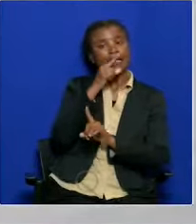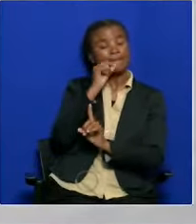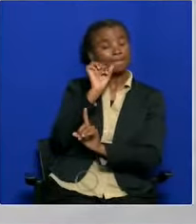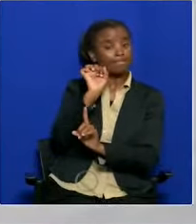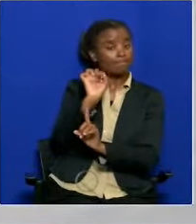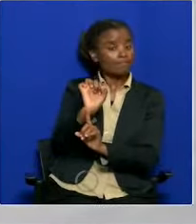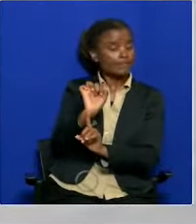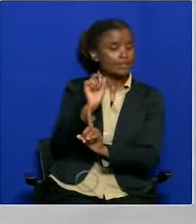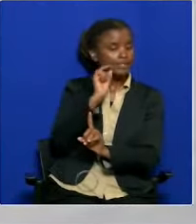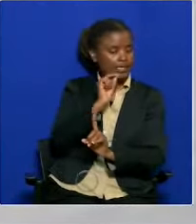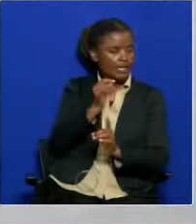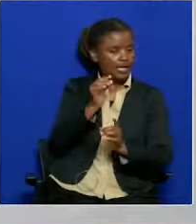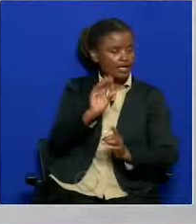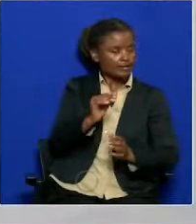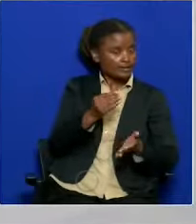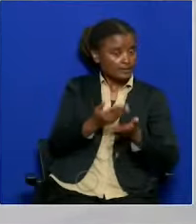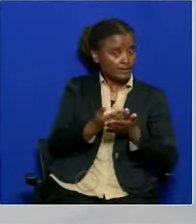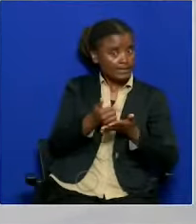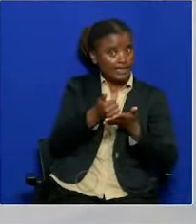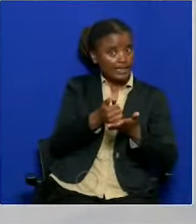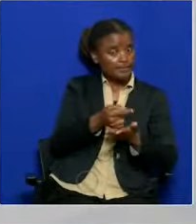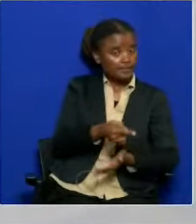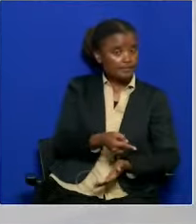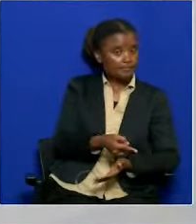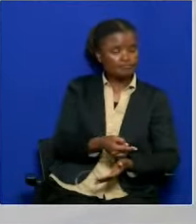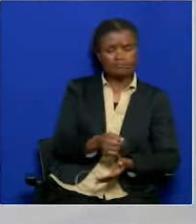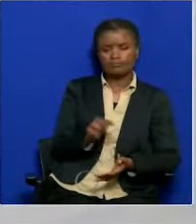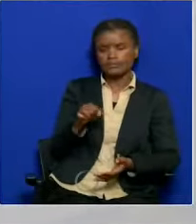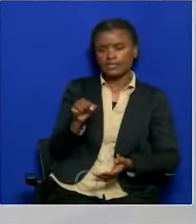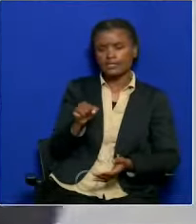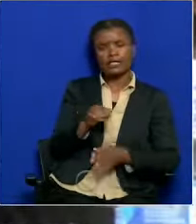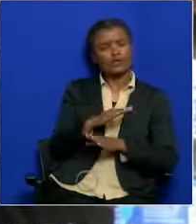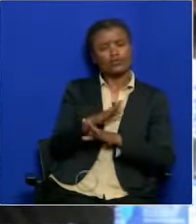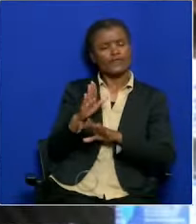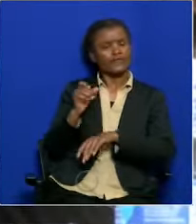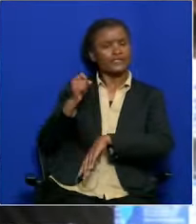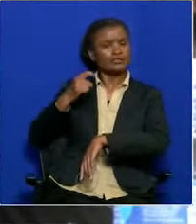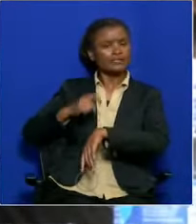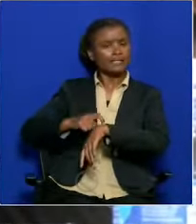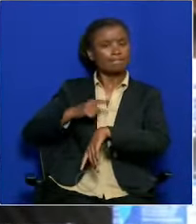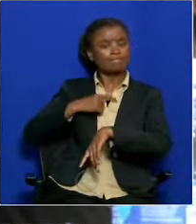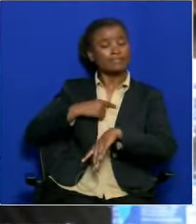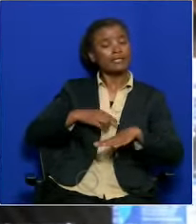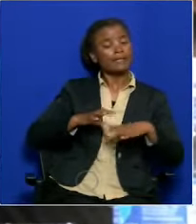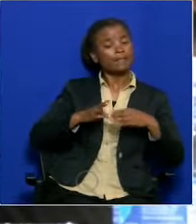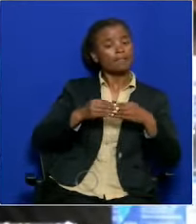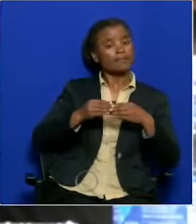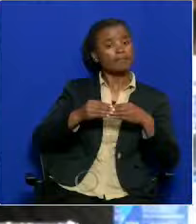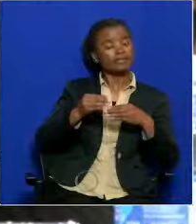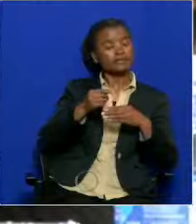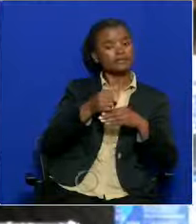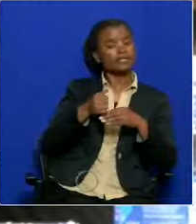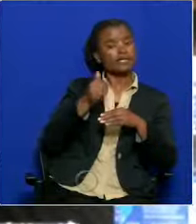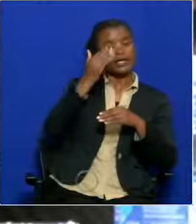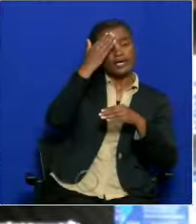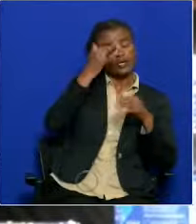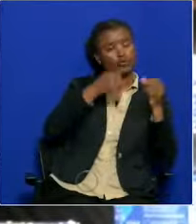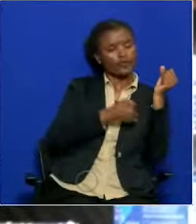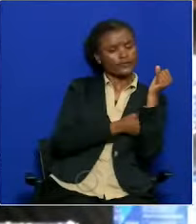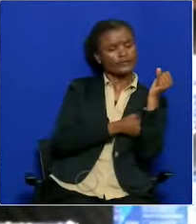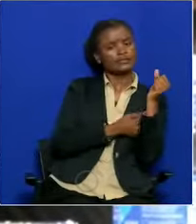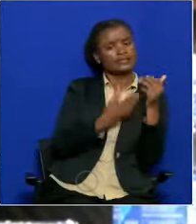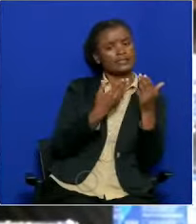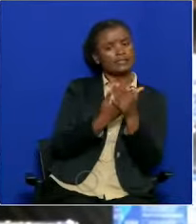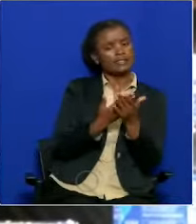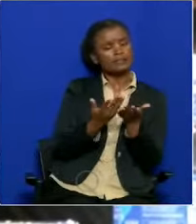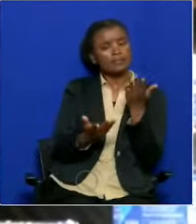that I send members from head office to go and take statement or assist anybody who is complaining. I usually